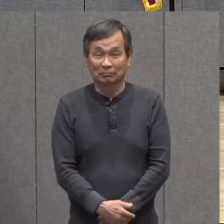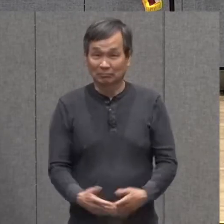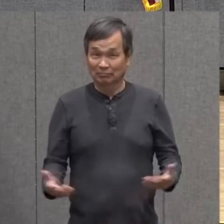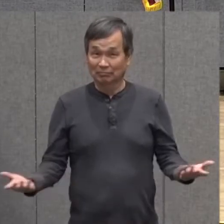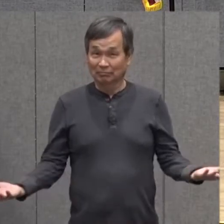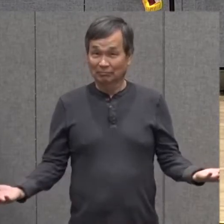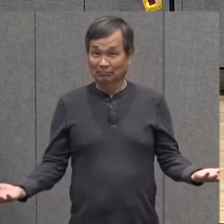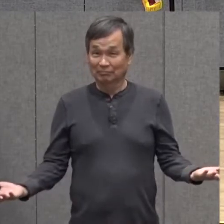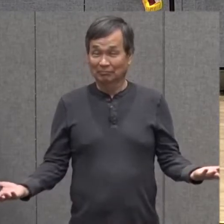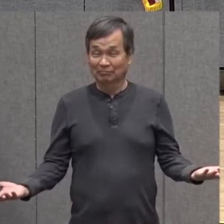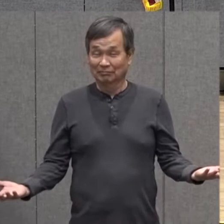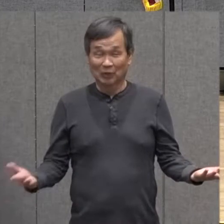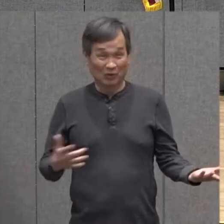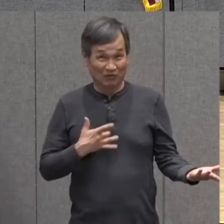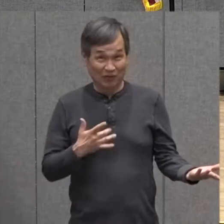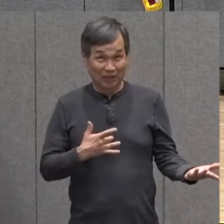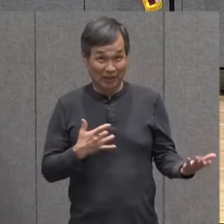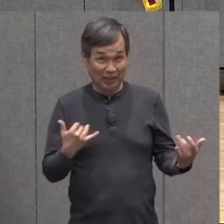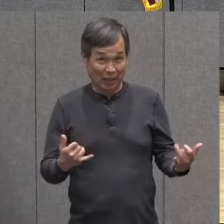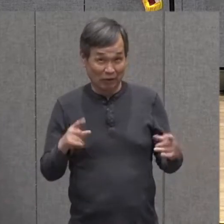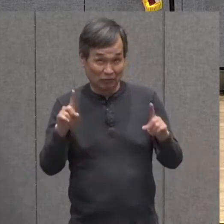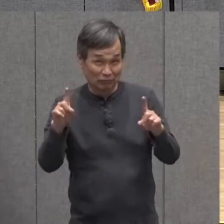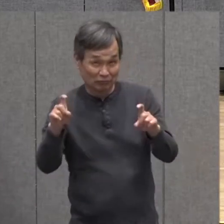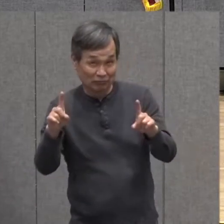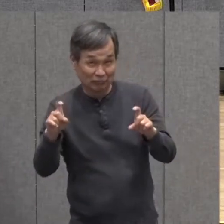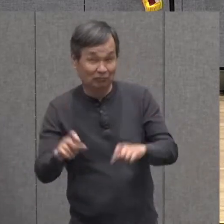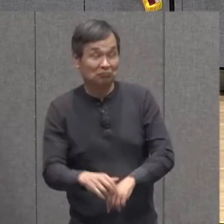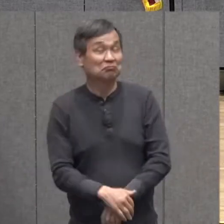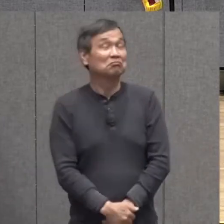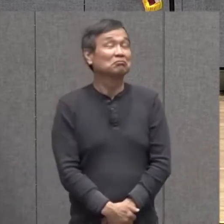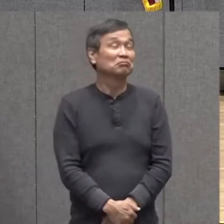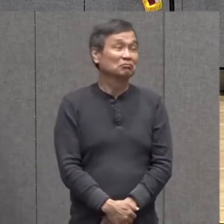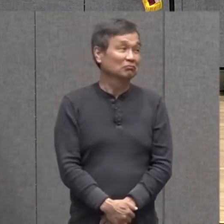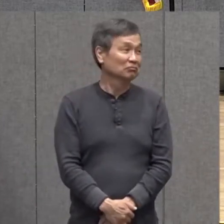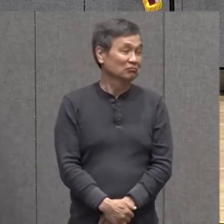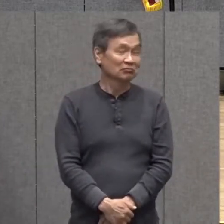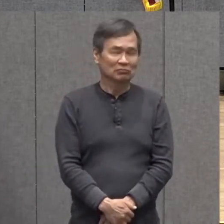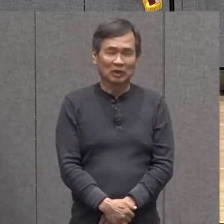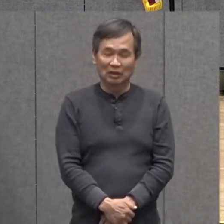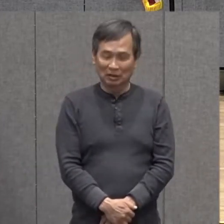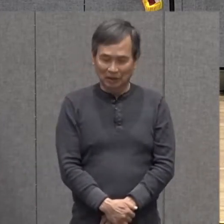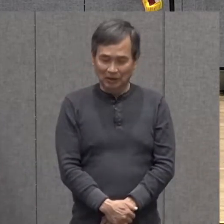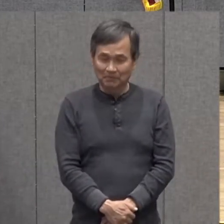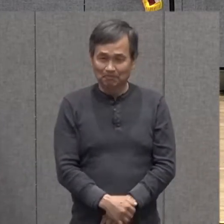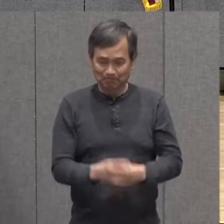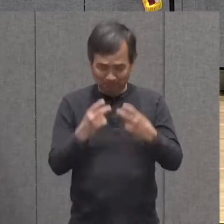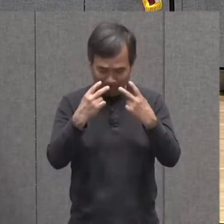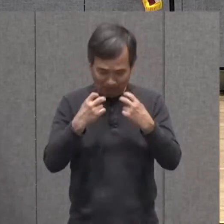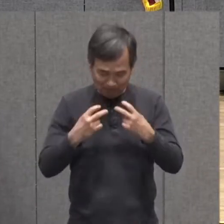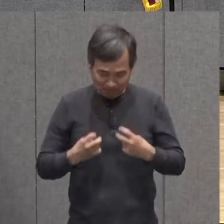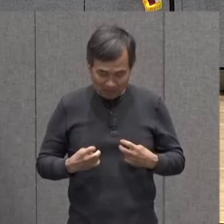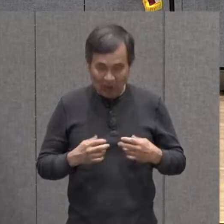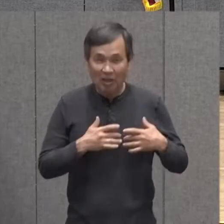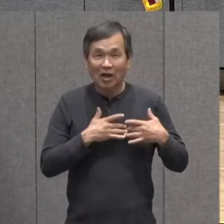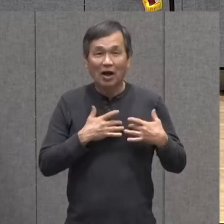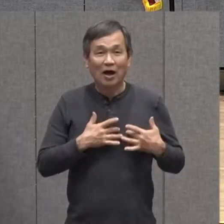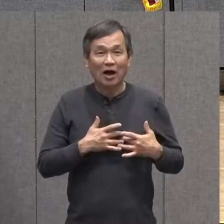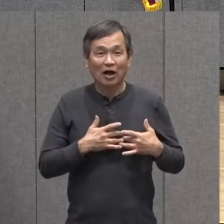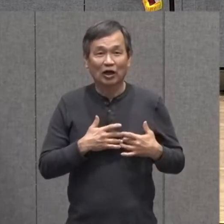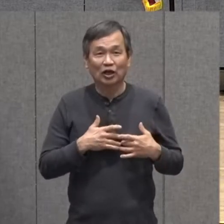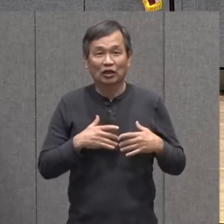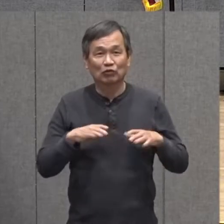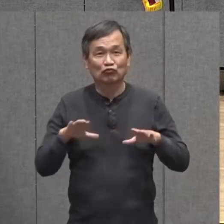all feeling now? Ahora, ¿cómo te sientes? Do you notice your heart has slowed